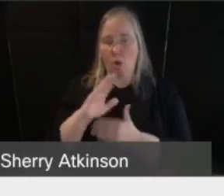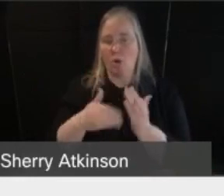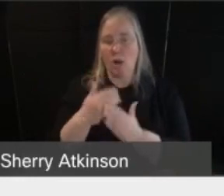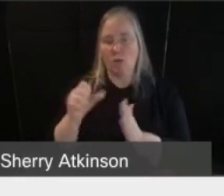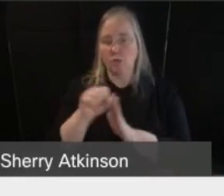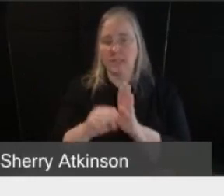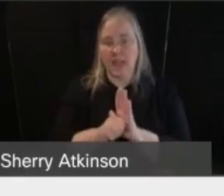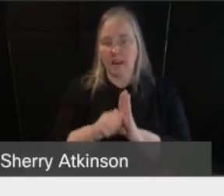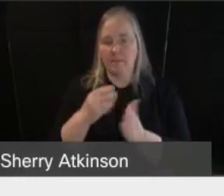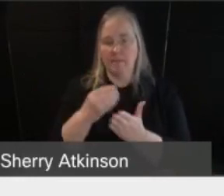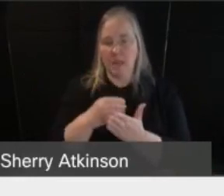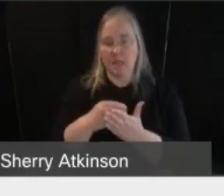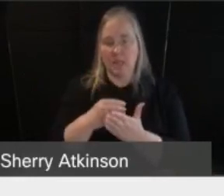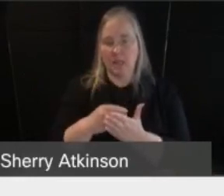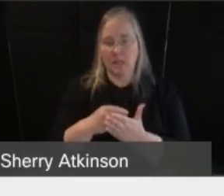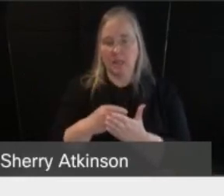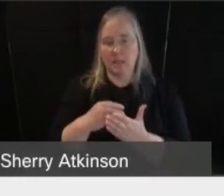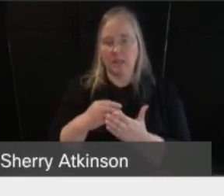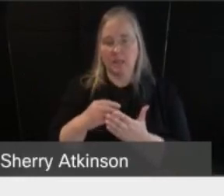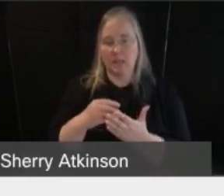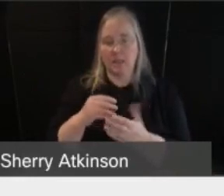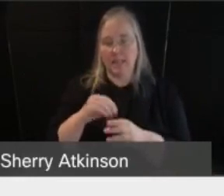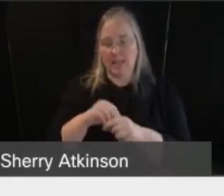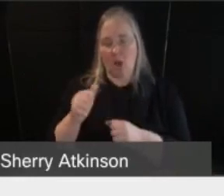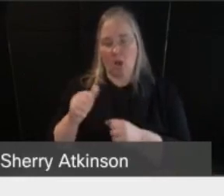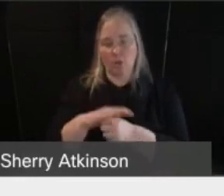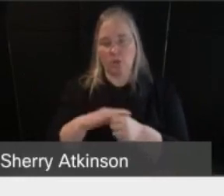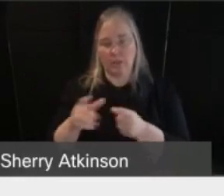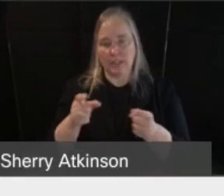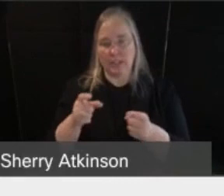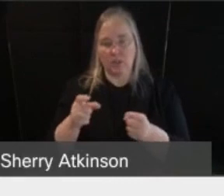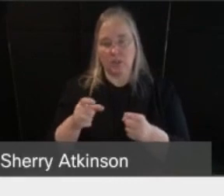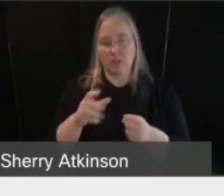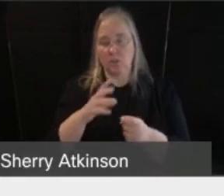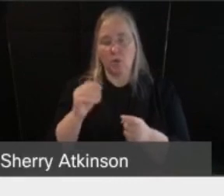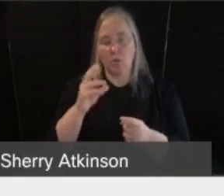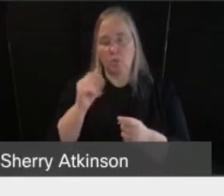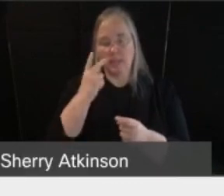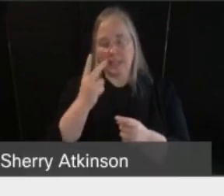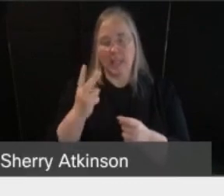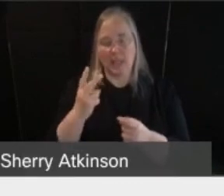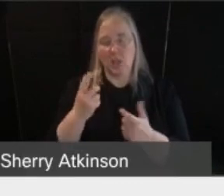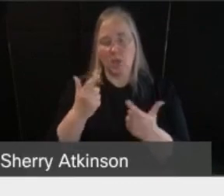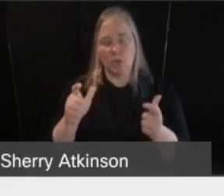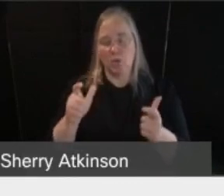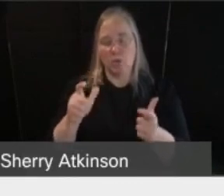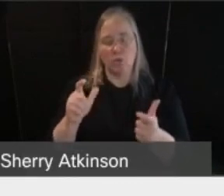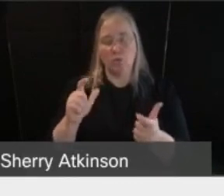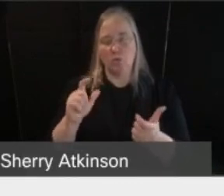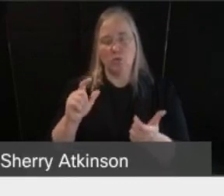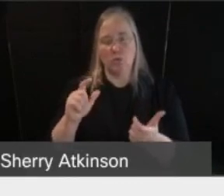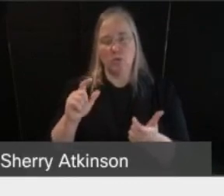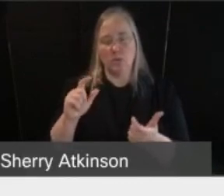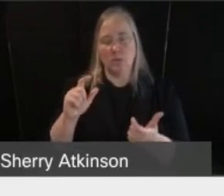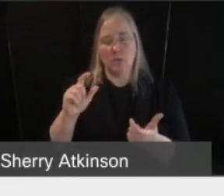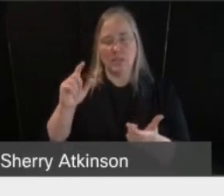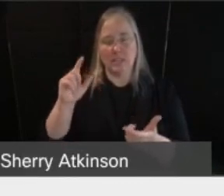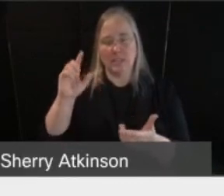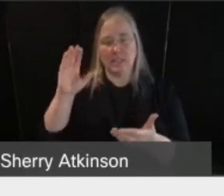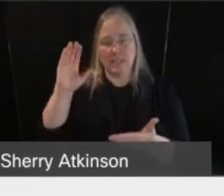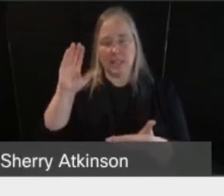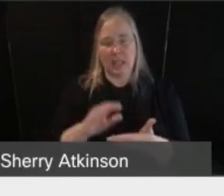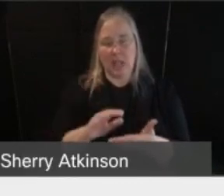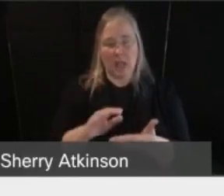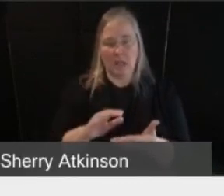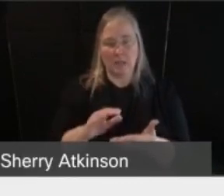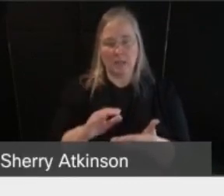doing in other jurisdictions. So we've seen huge declines in state support for things like roads, which we've seen these